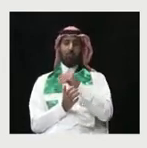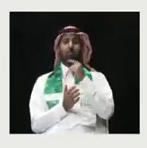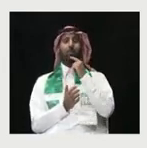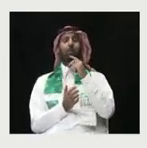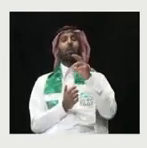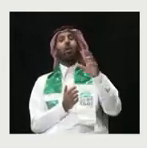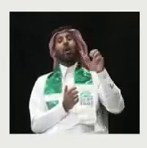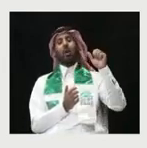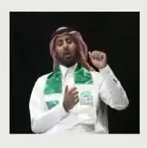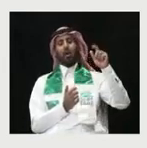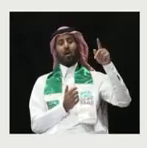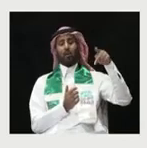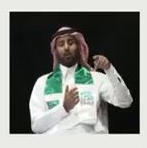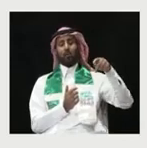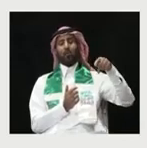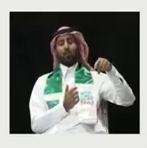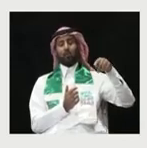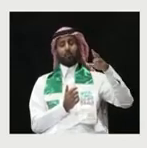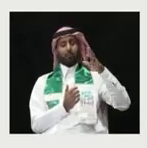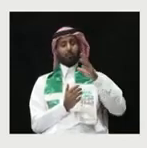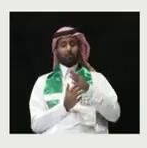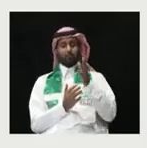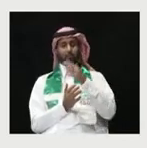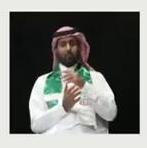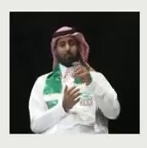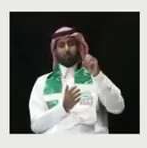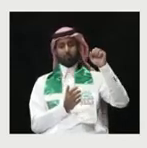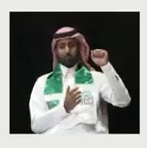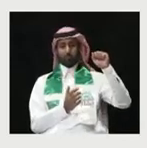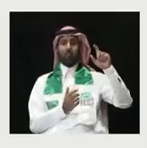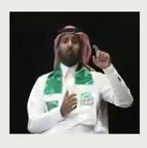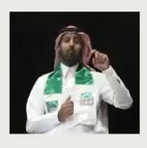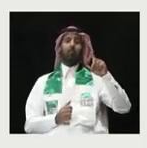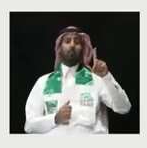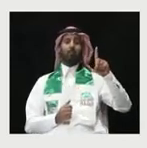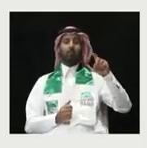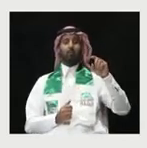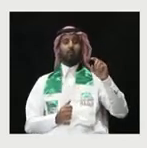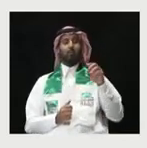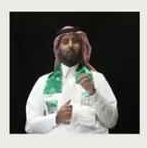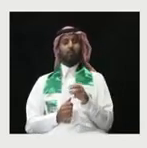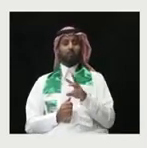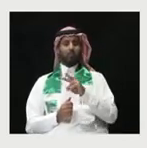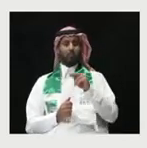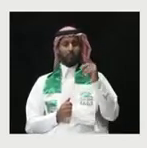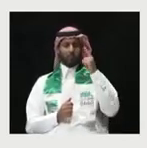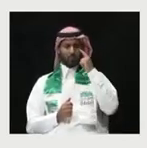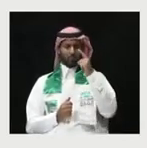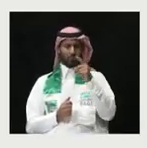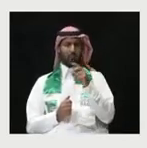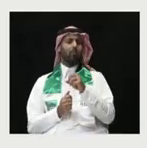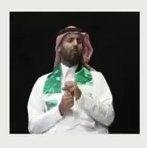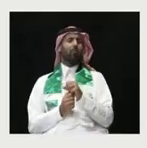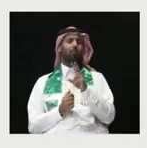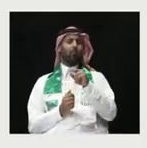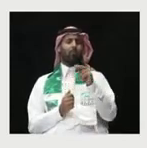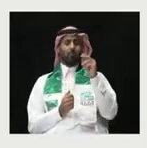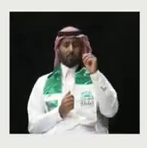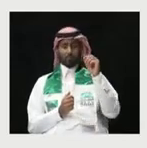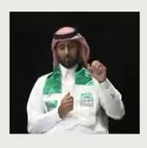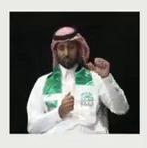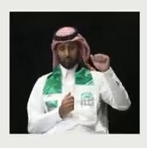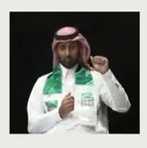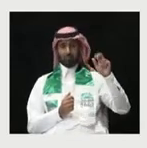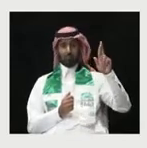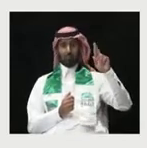we have Kingdom, the K, Saudi is in capital, and we have Arabic as